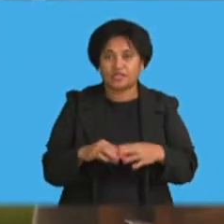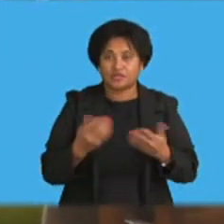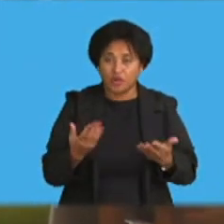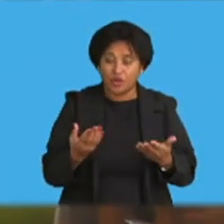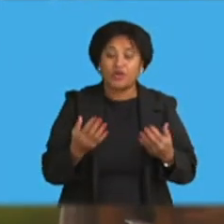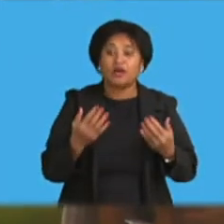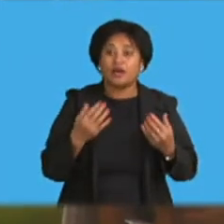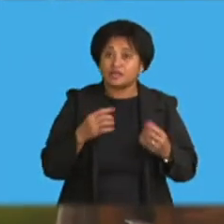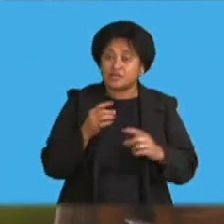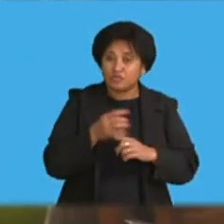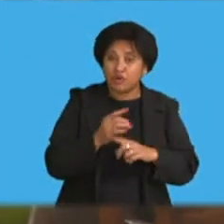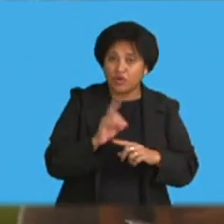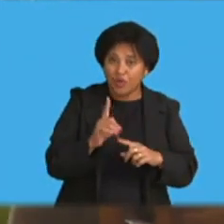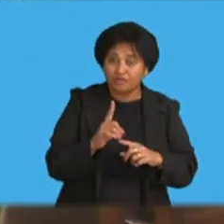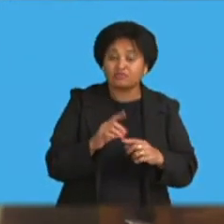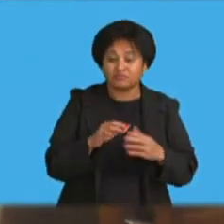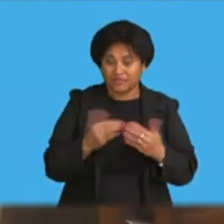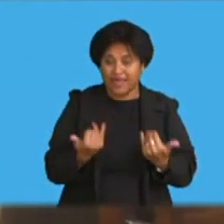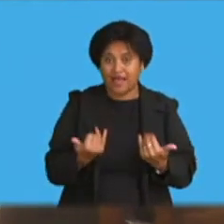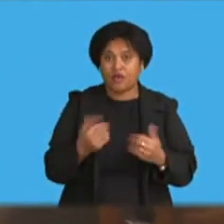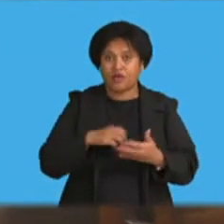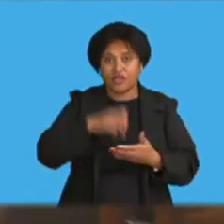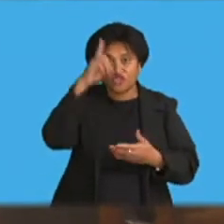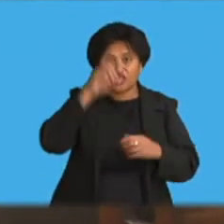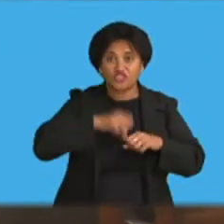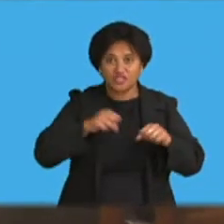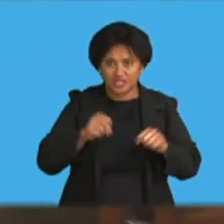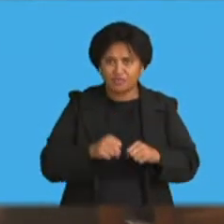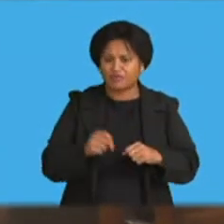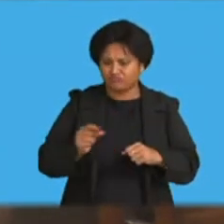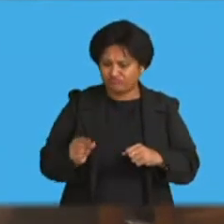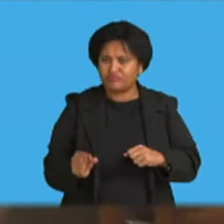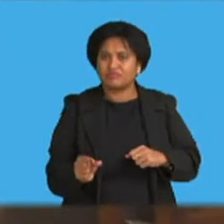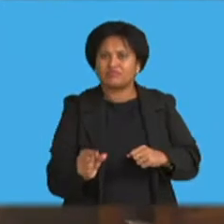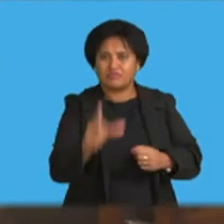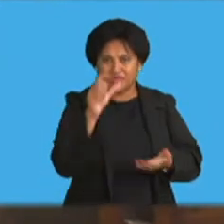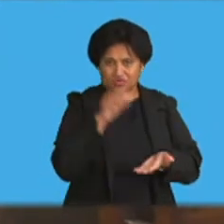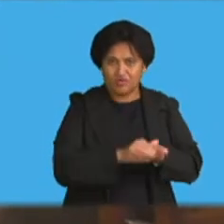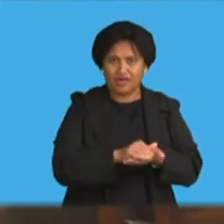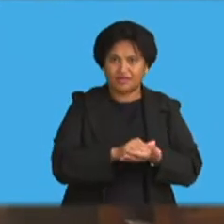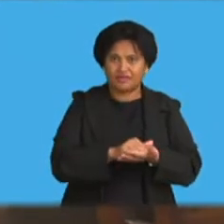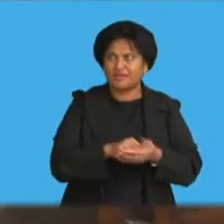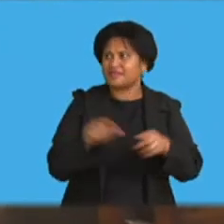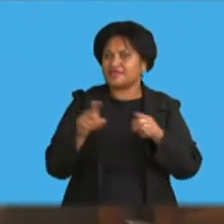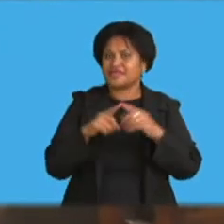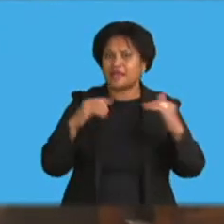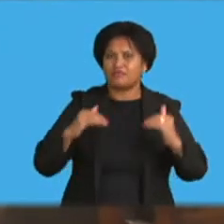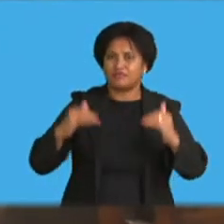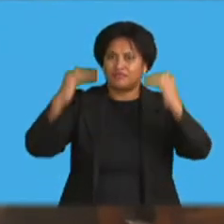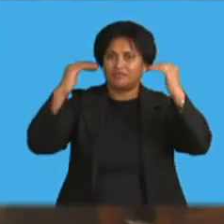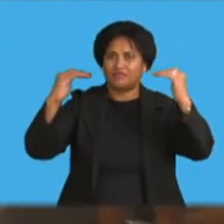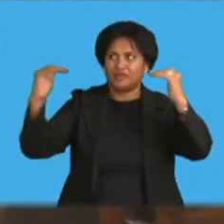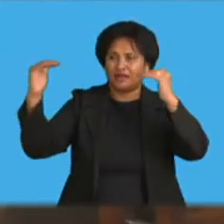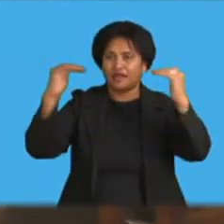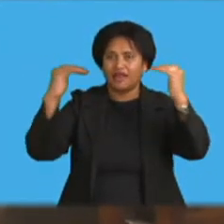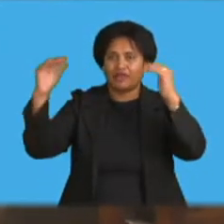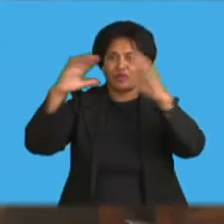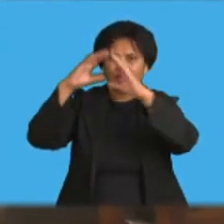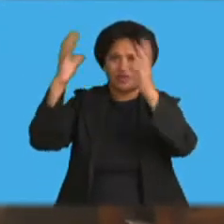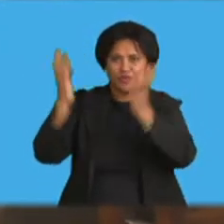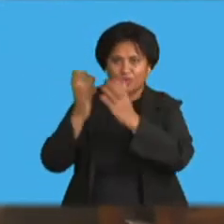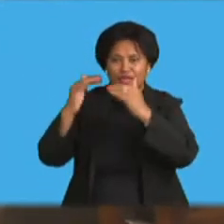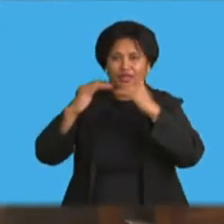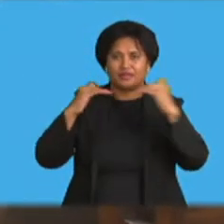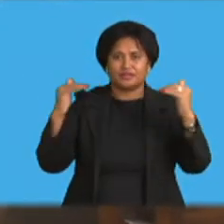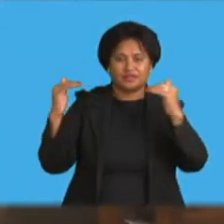education system is on the right track. The world is taking notice, and we have many partners around the world willing to work with us in educating our citizens. Over the next